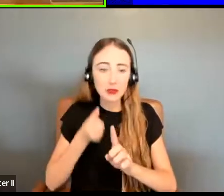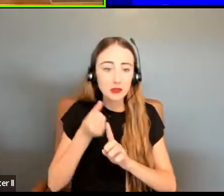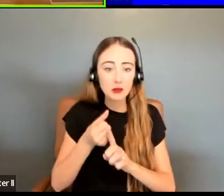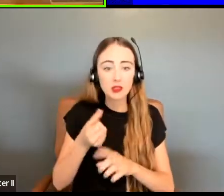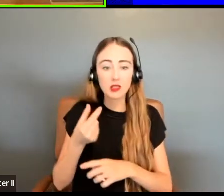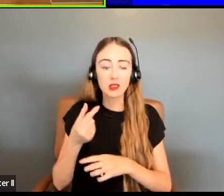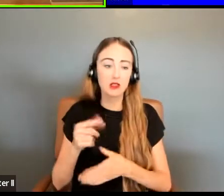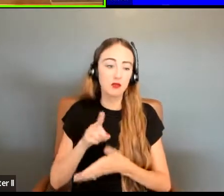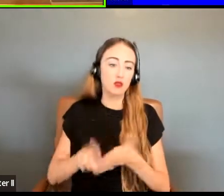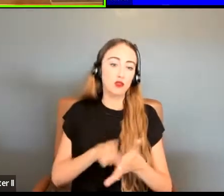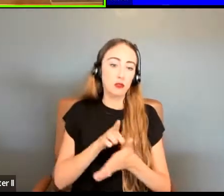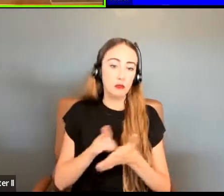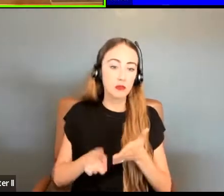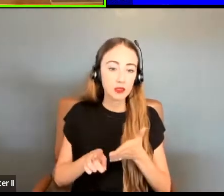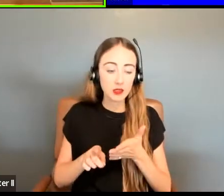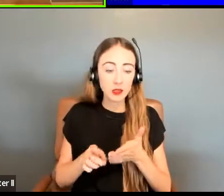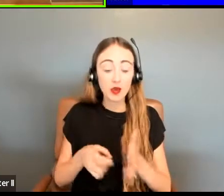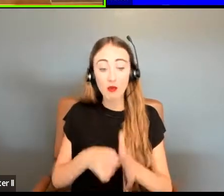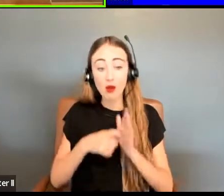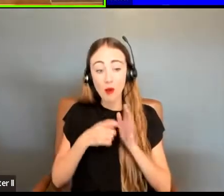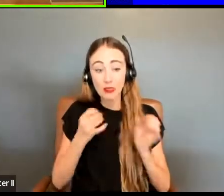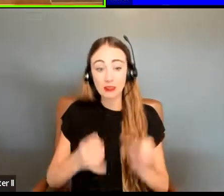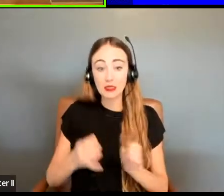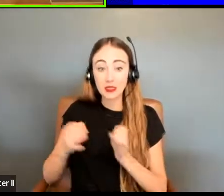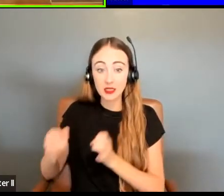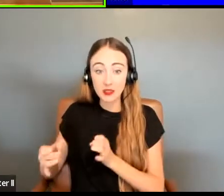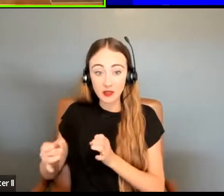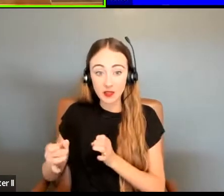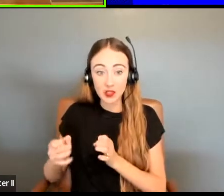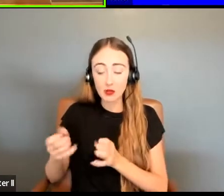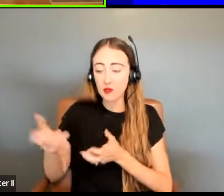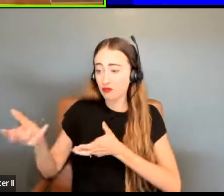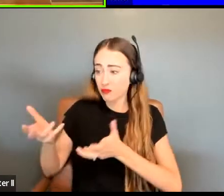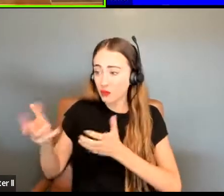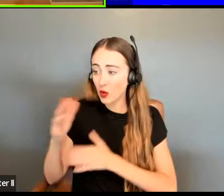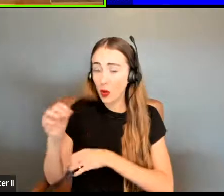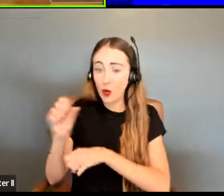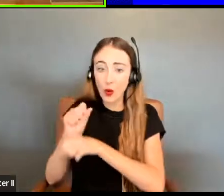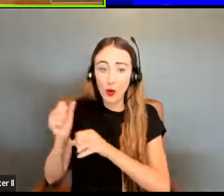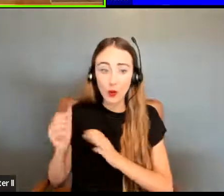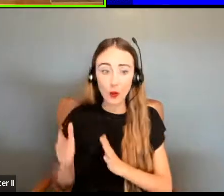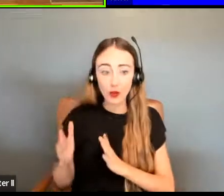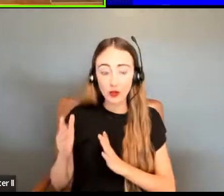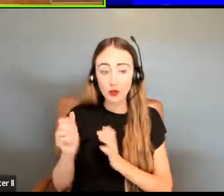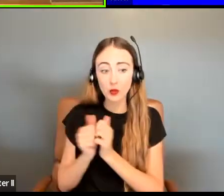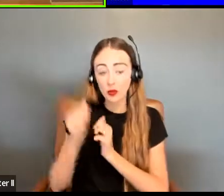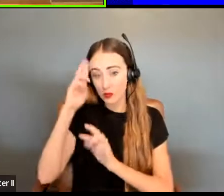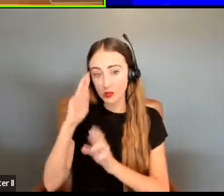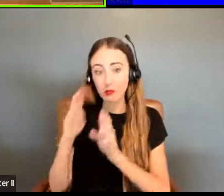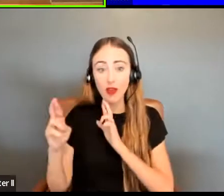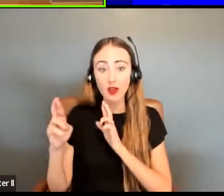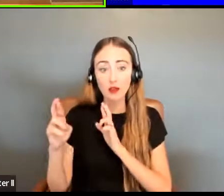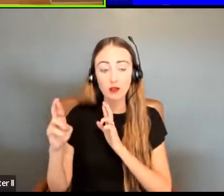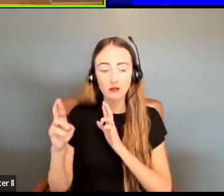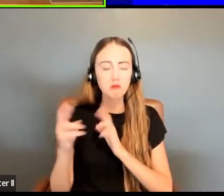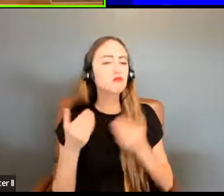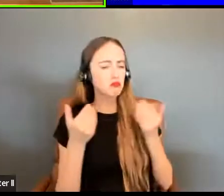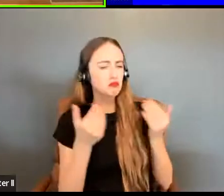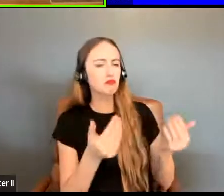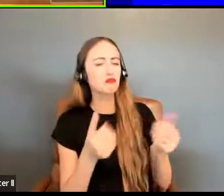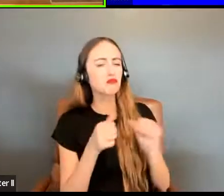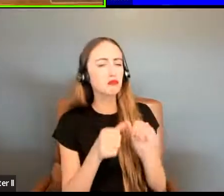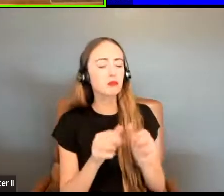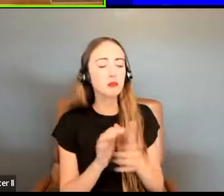discrimination, requiring that individuals engage with coworkers respectfully. Without objection. Thank